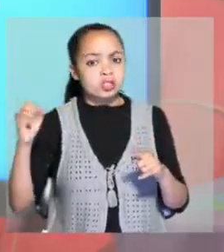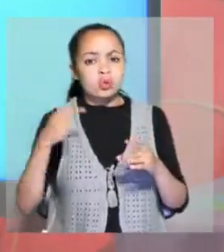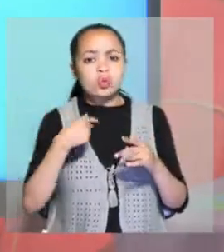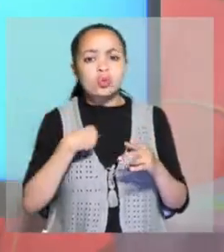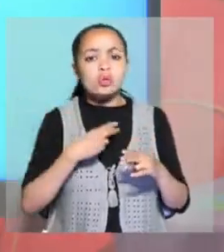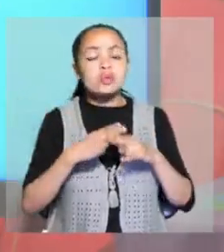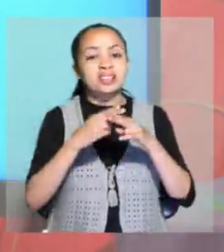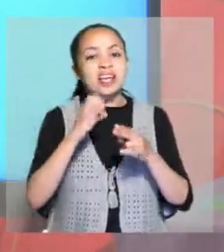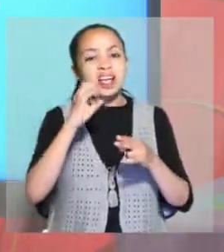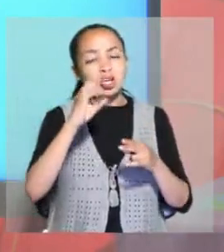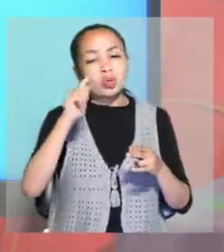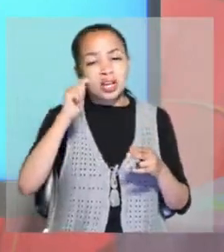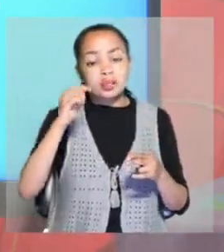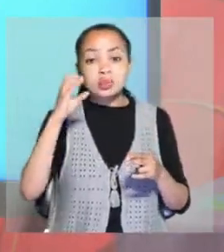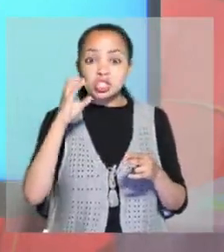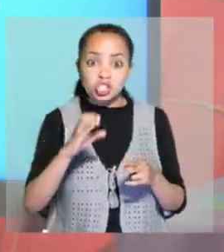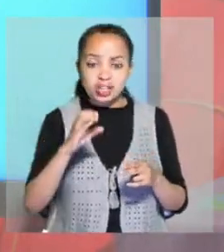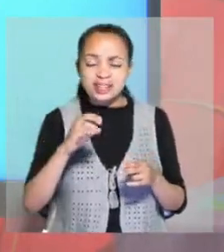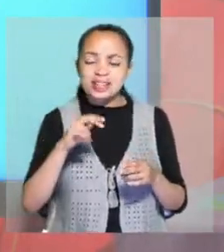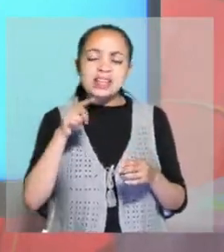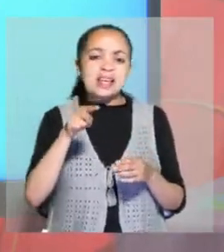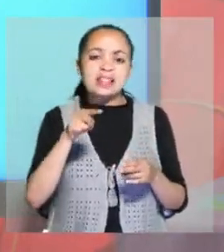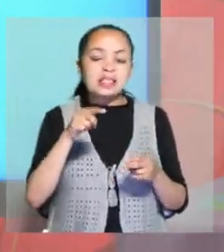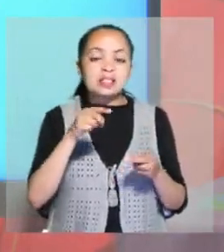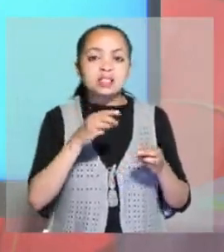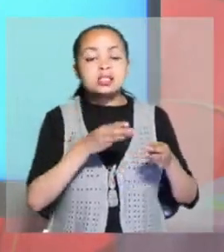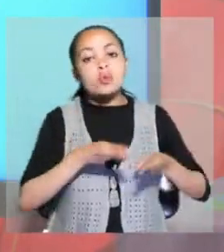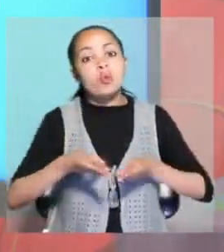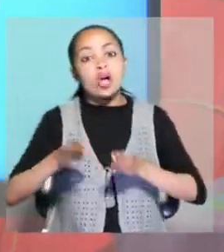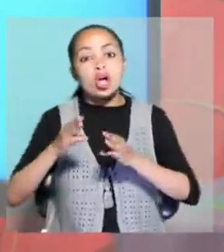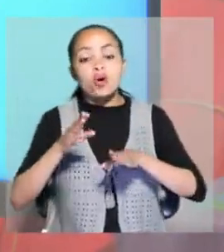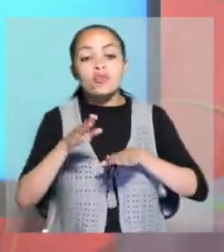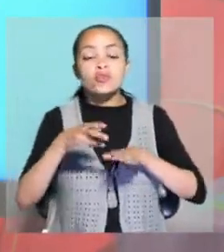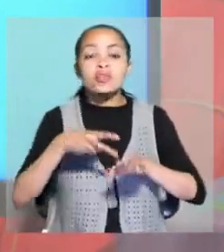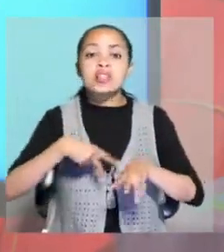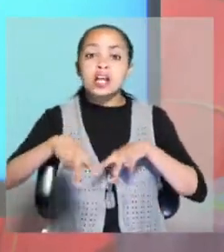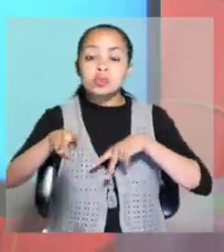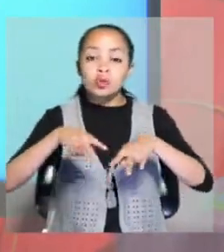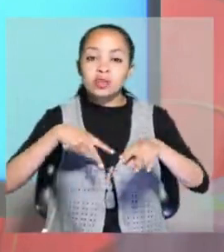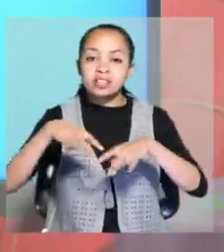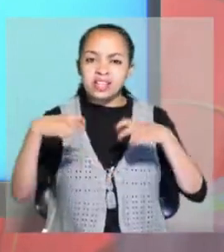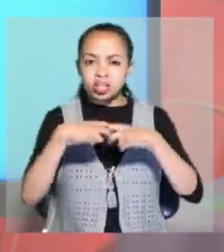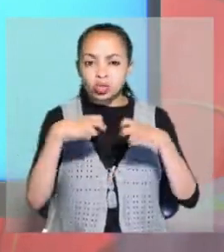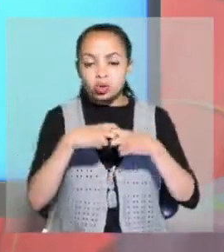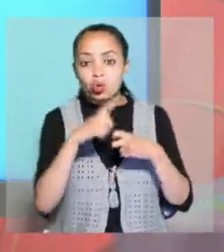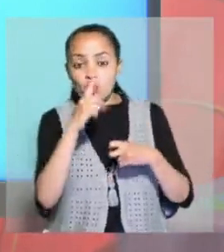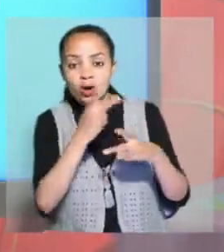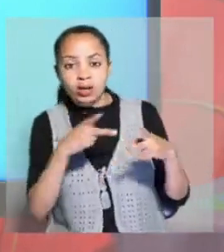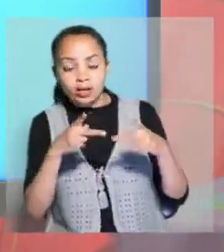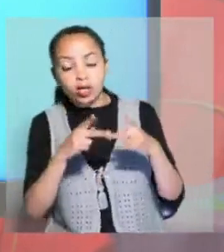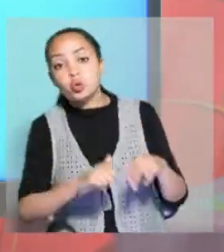When we say electron transport chain, it is a means of transporting electron from one carrier to